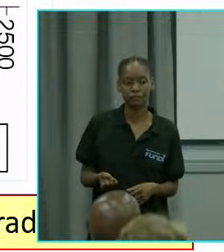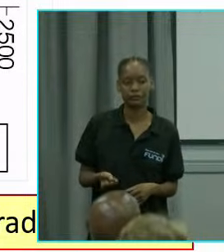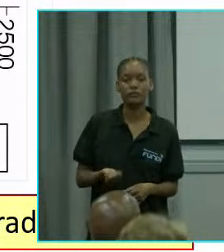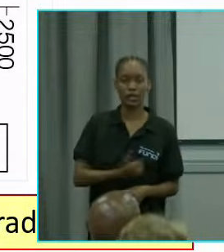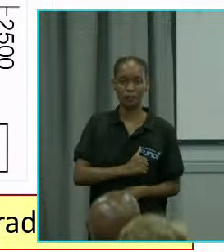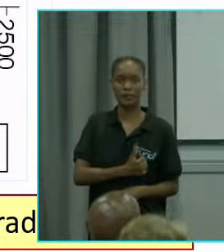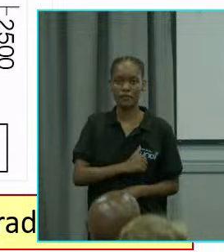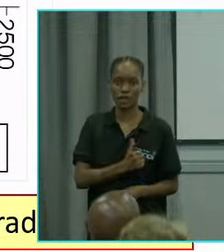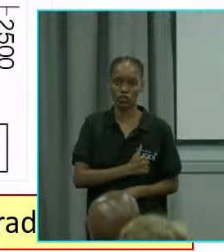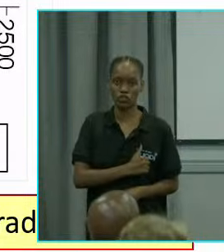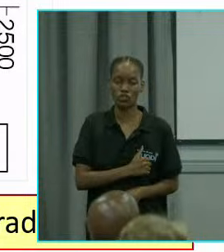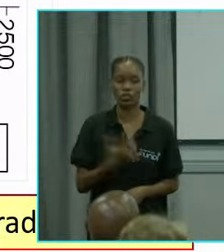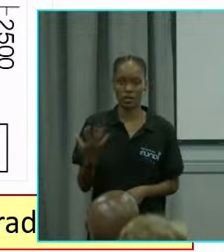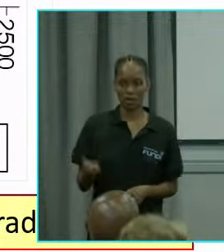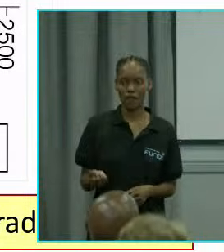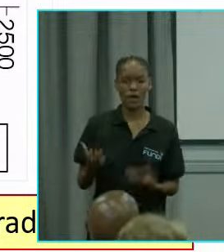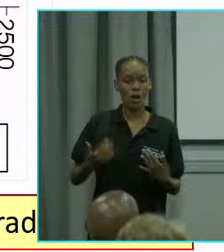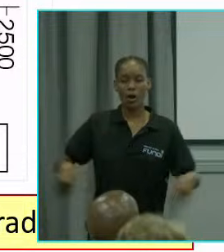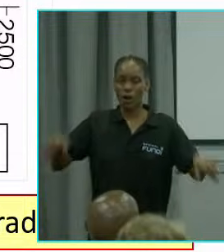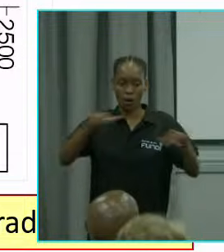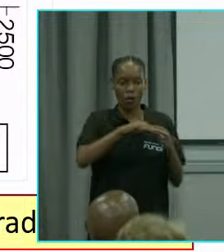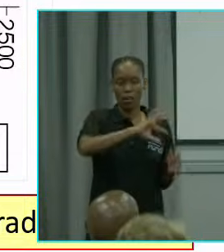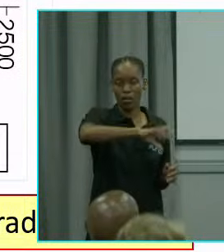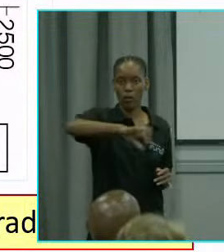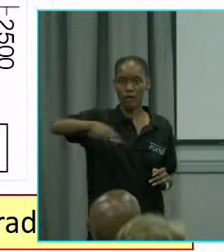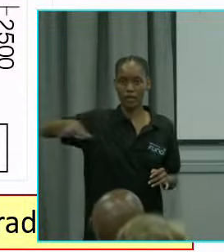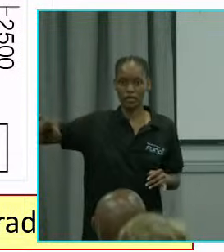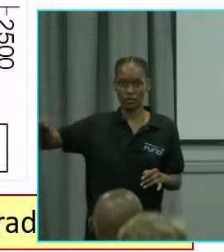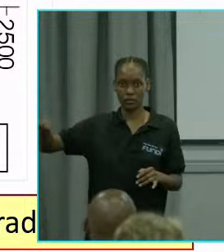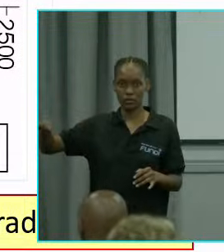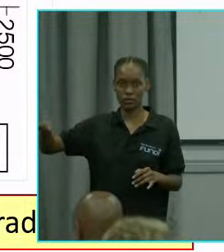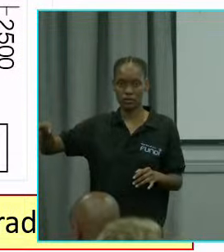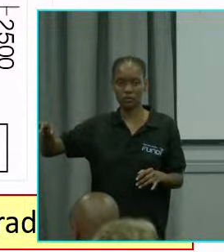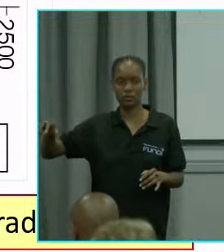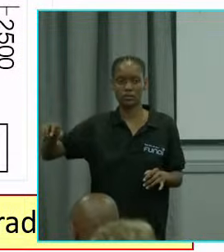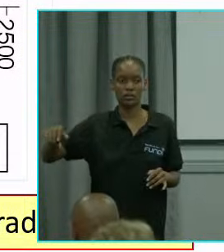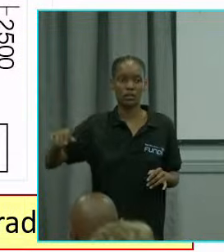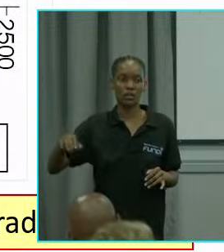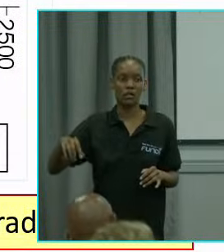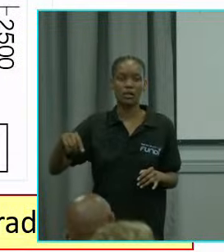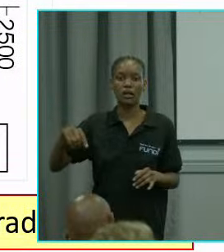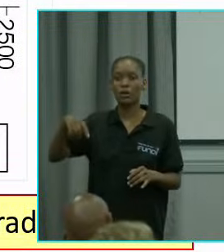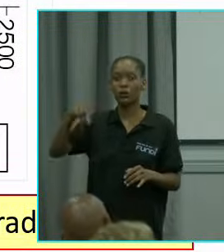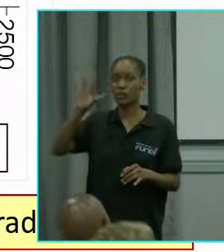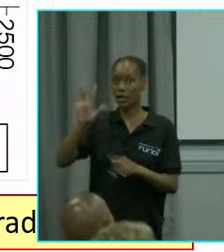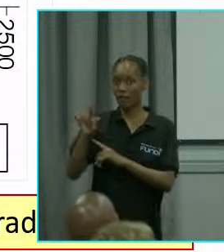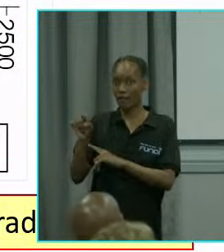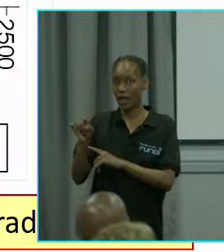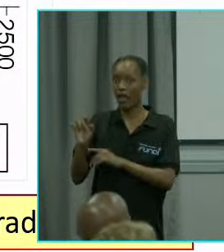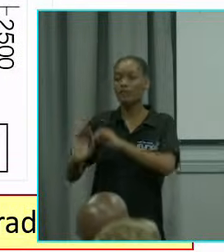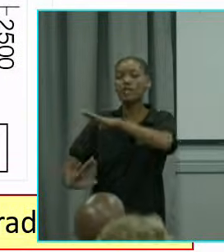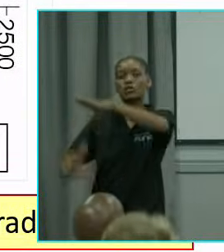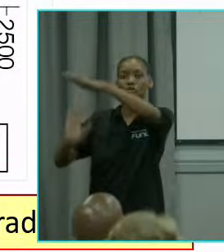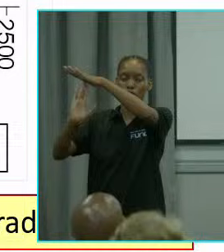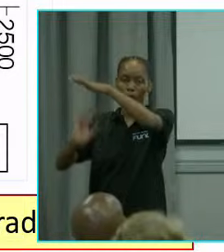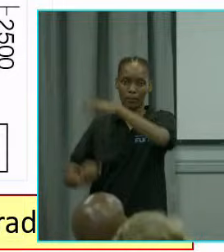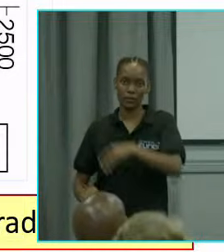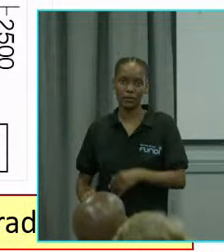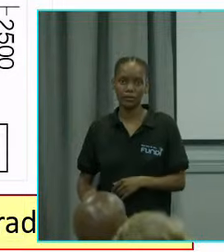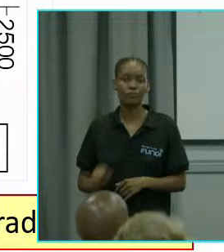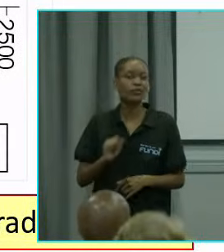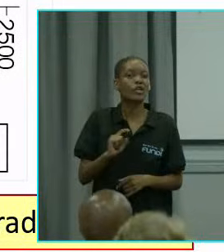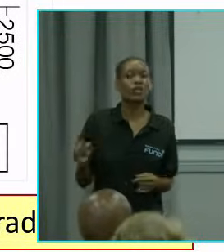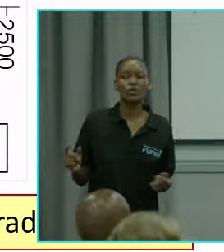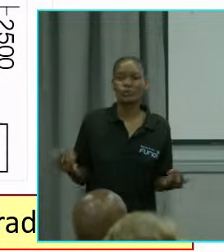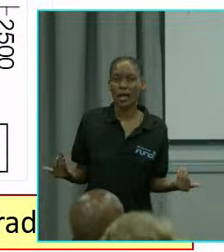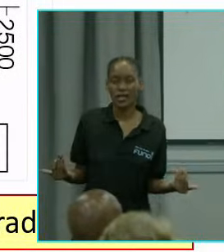privilege. In all provinces, quintile 5 is at the top. So you would expect them to be in the